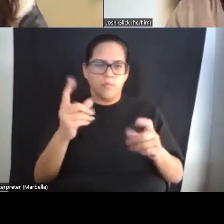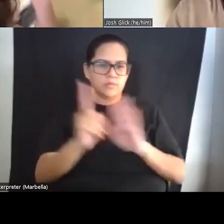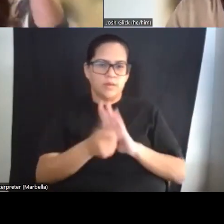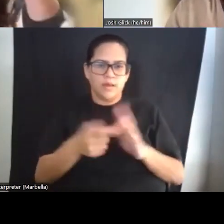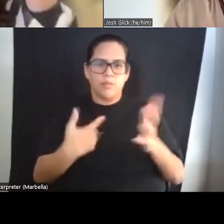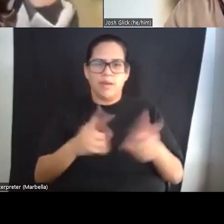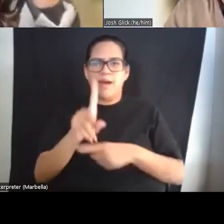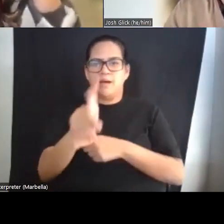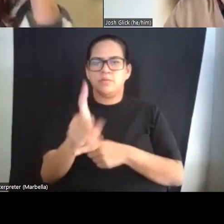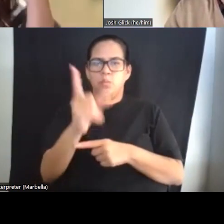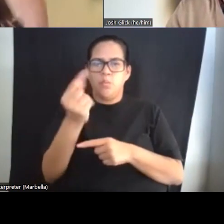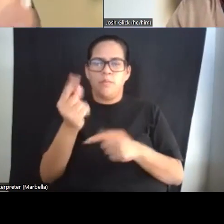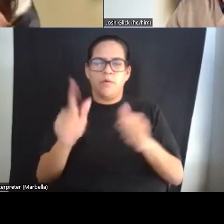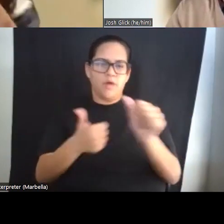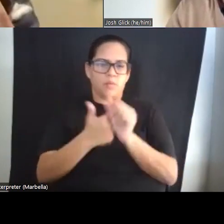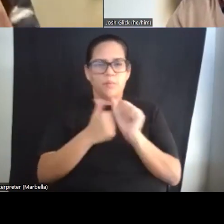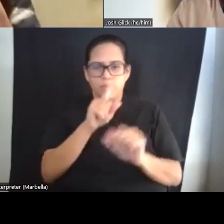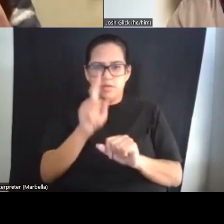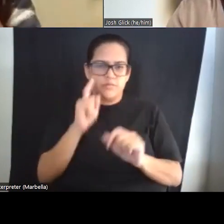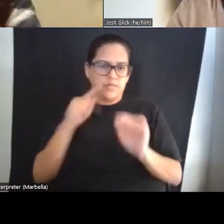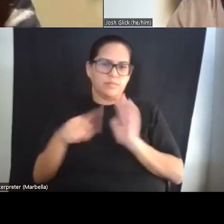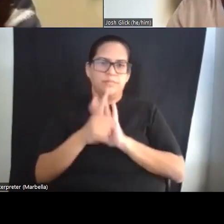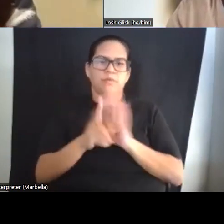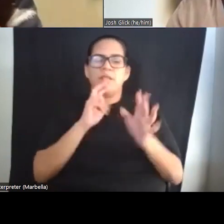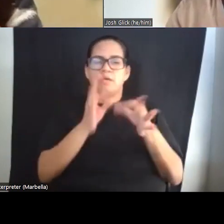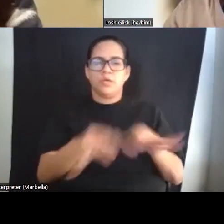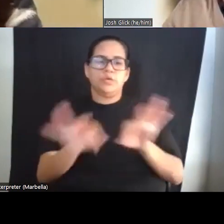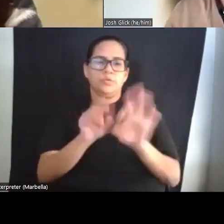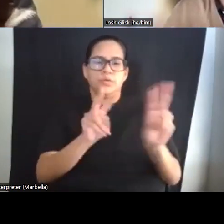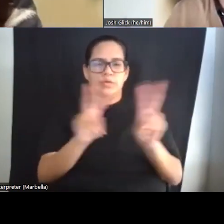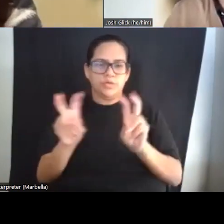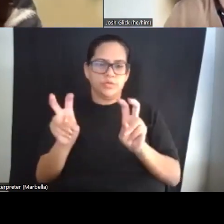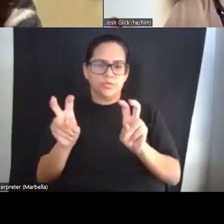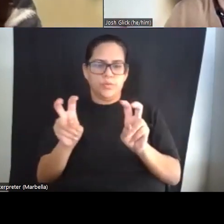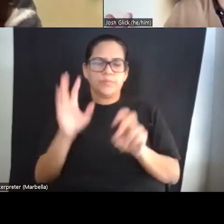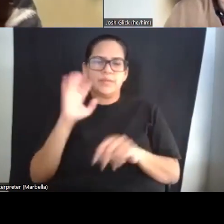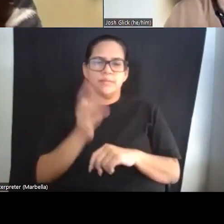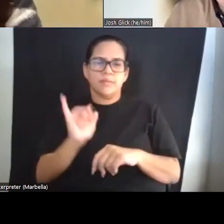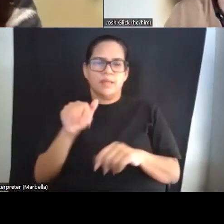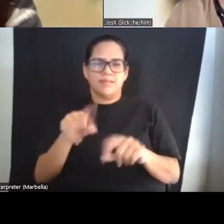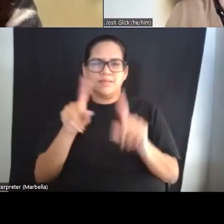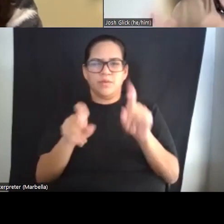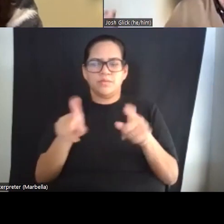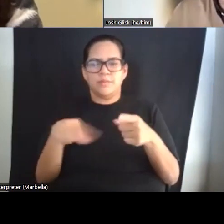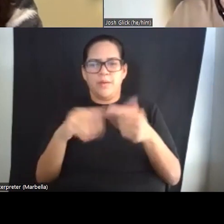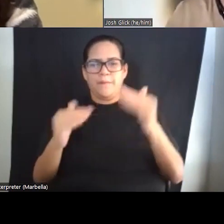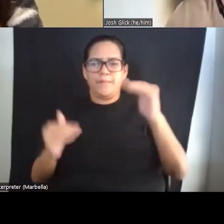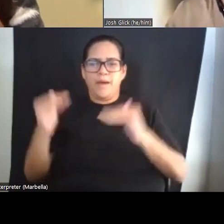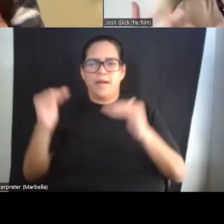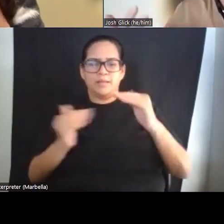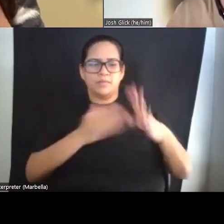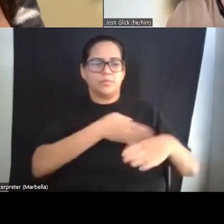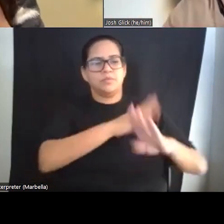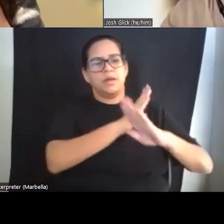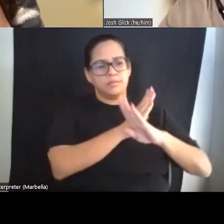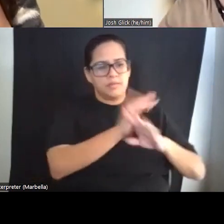ask one follow-up question for the moment. I mean, a really crucial issue seems to be this question of balance between protecting, you